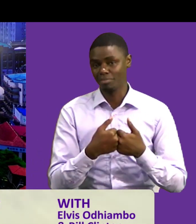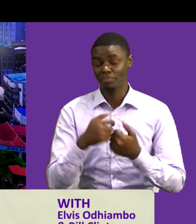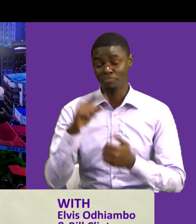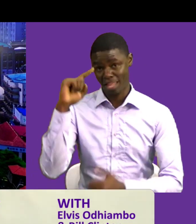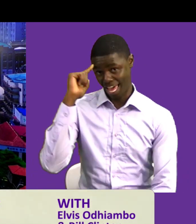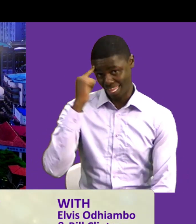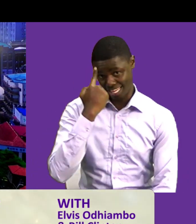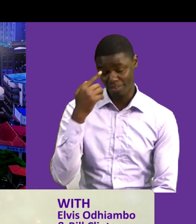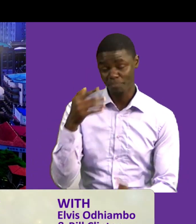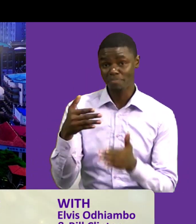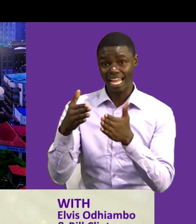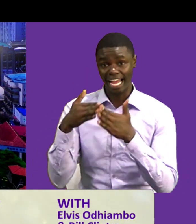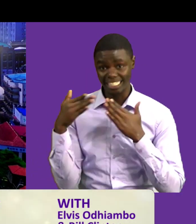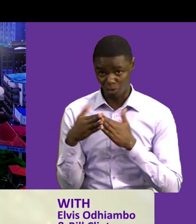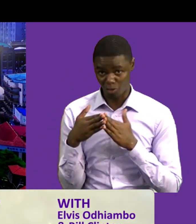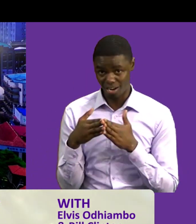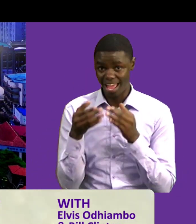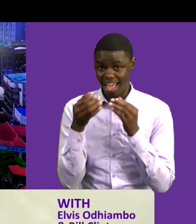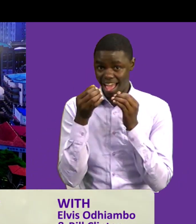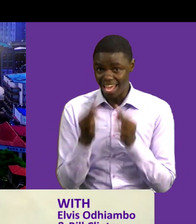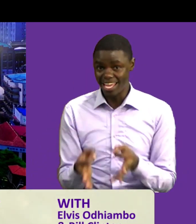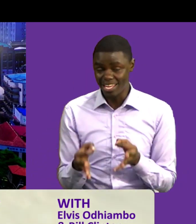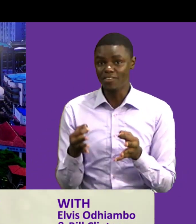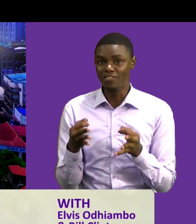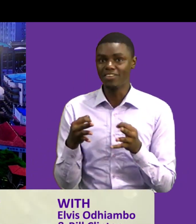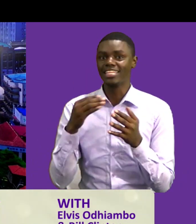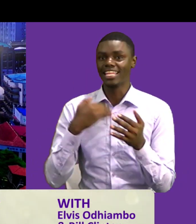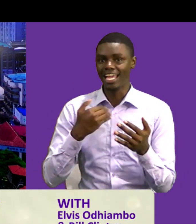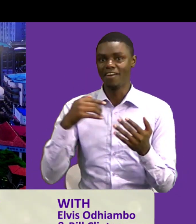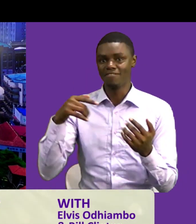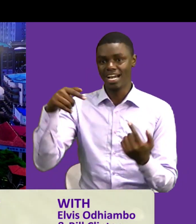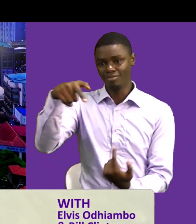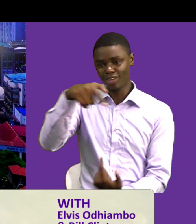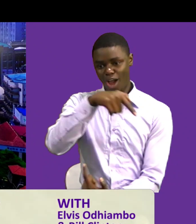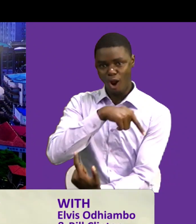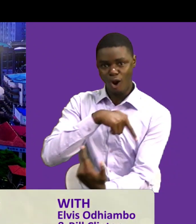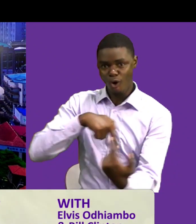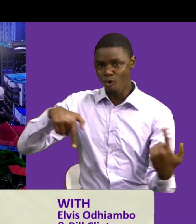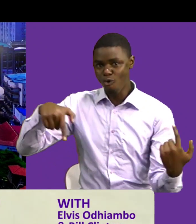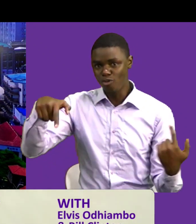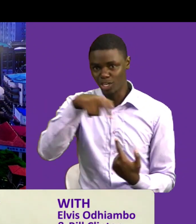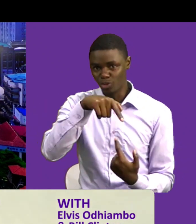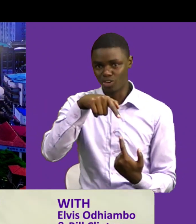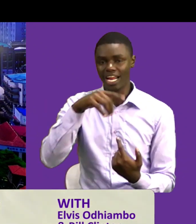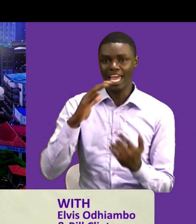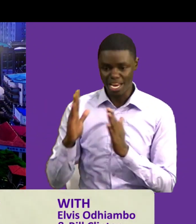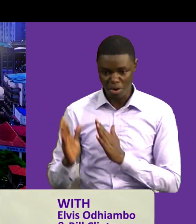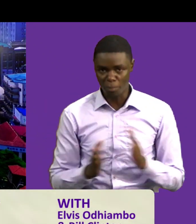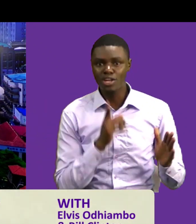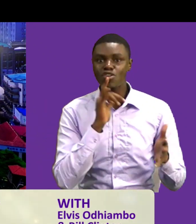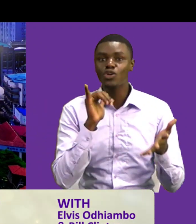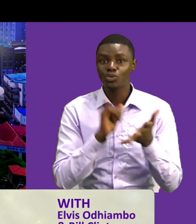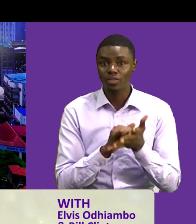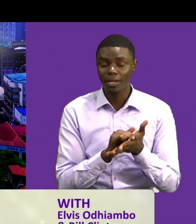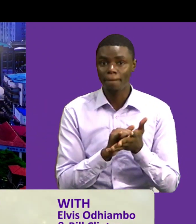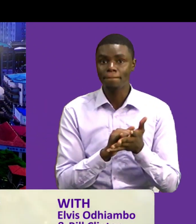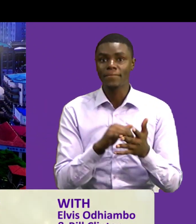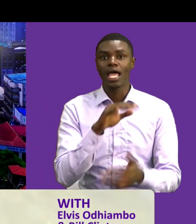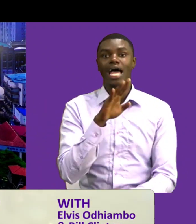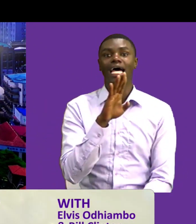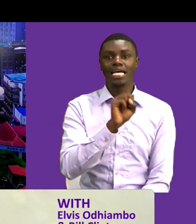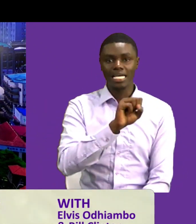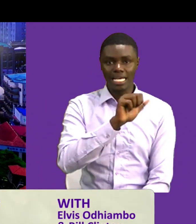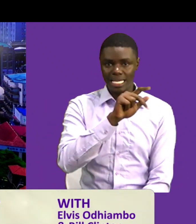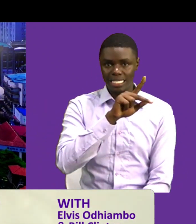I think Arsenal, if they have a squad rotation and routine, so that Bukayo